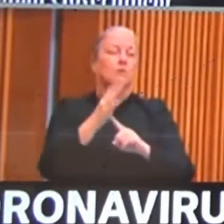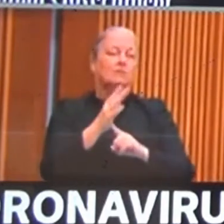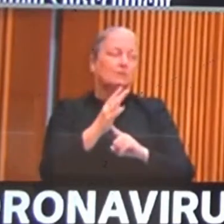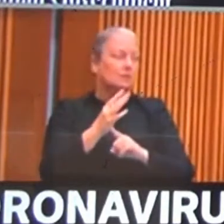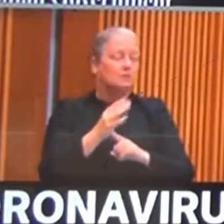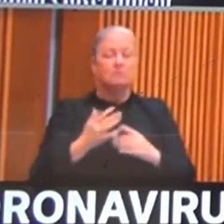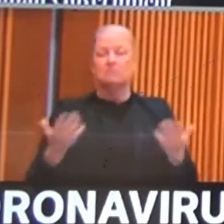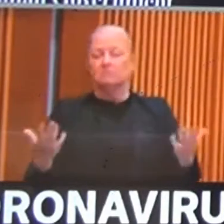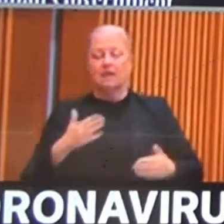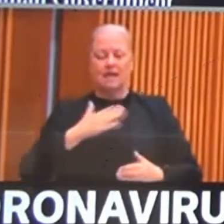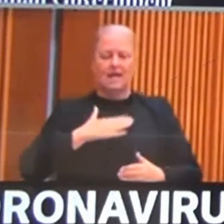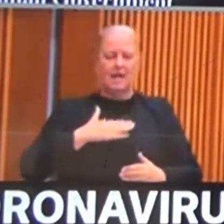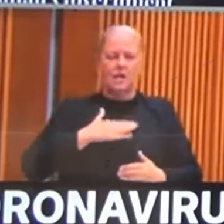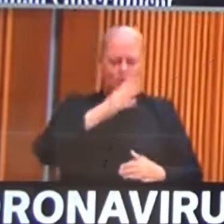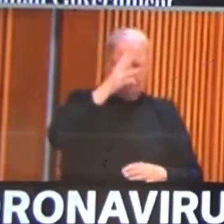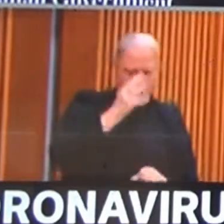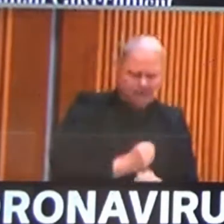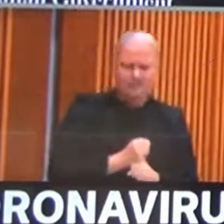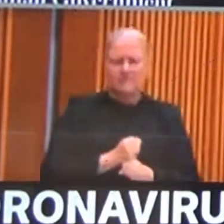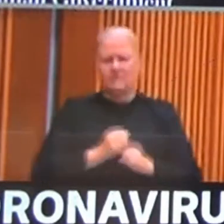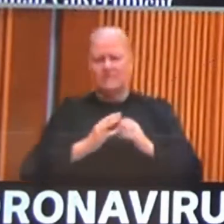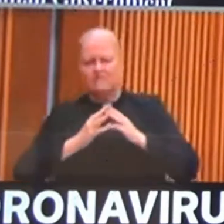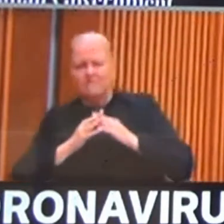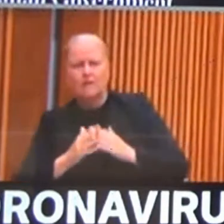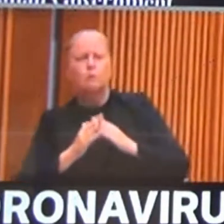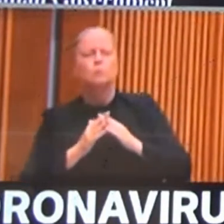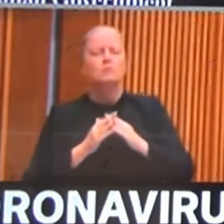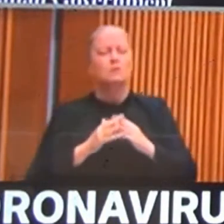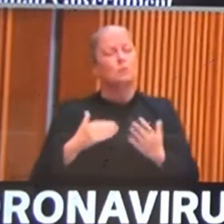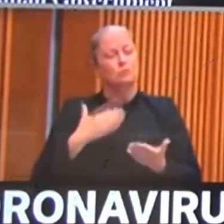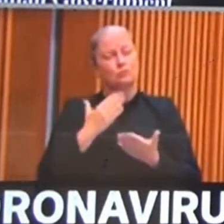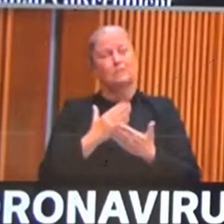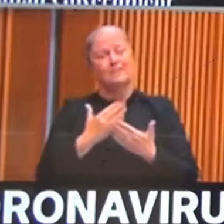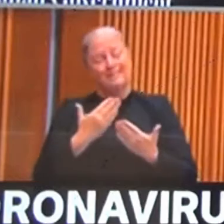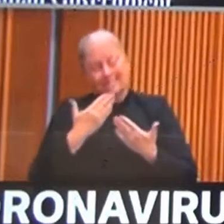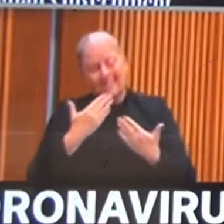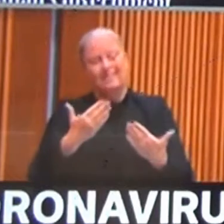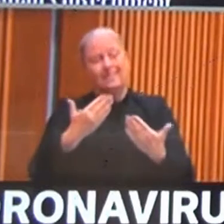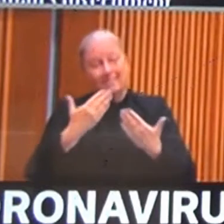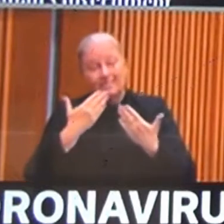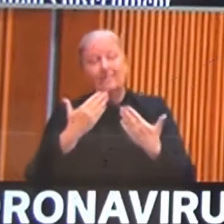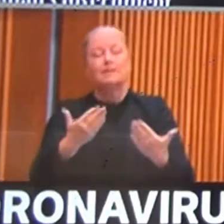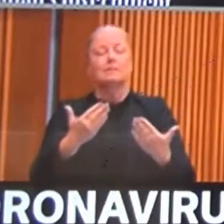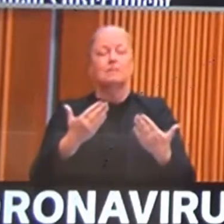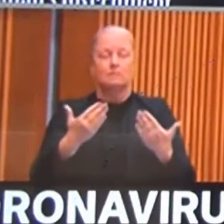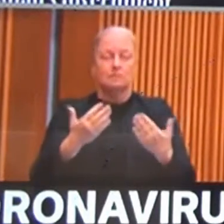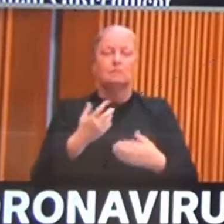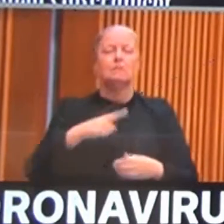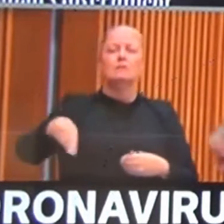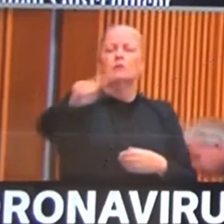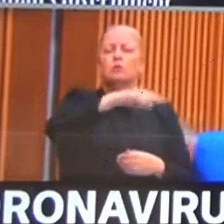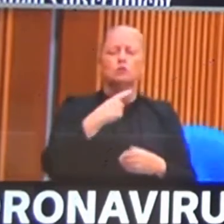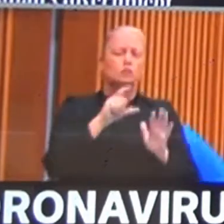Australians value, support, believe in, are thankful for the extraordinary work and courage of their healthcare workers,